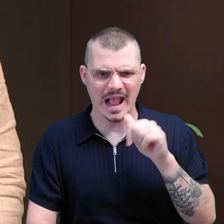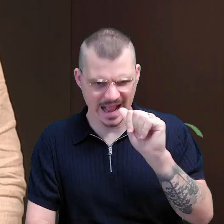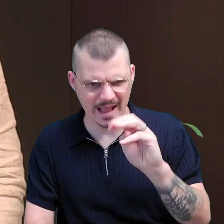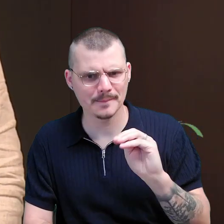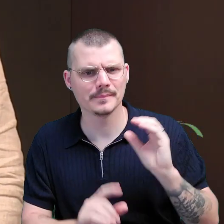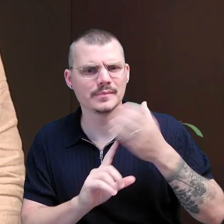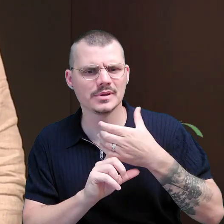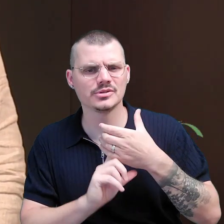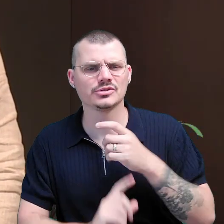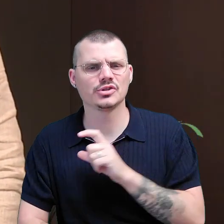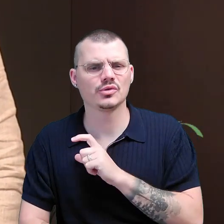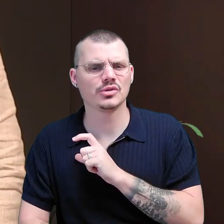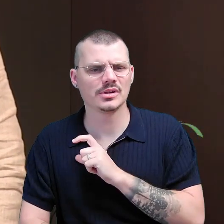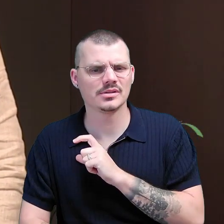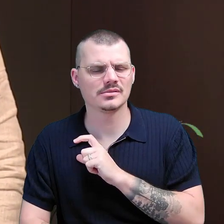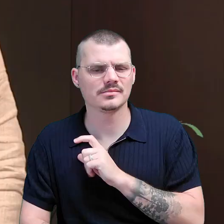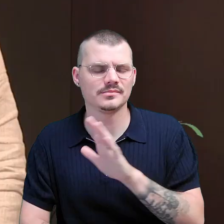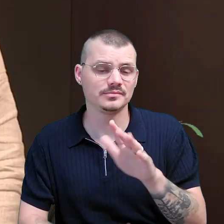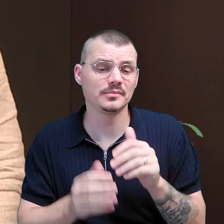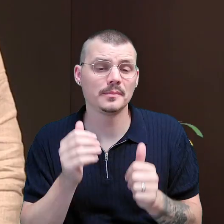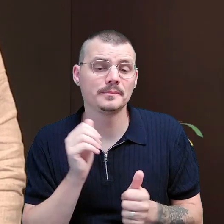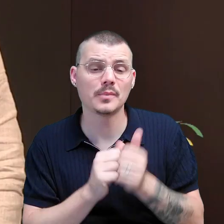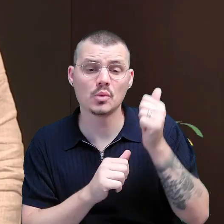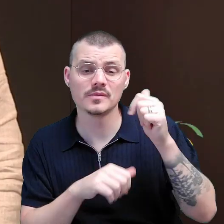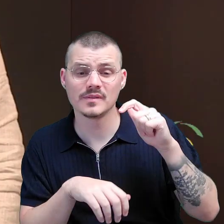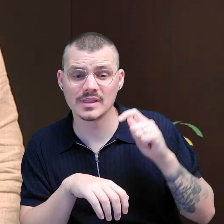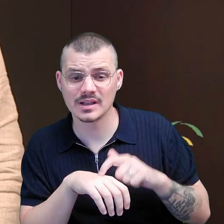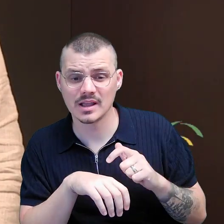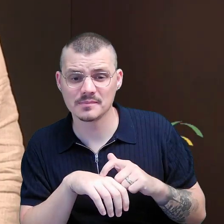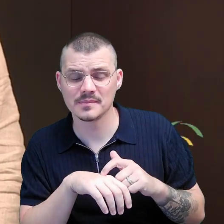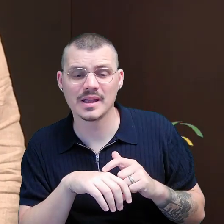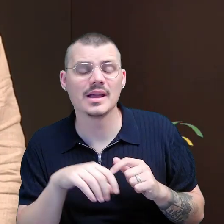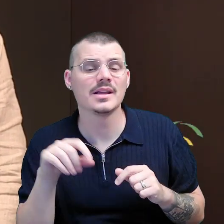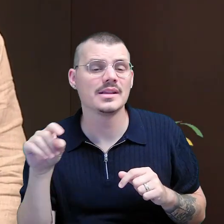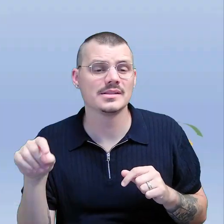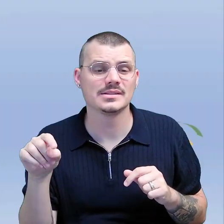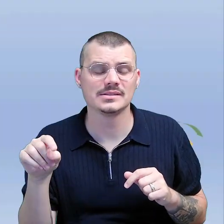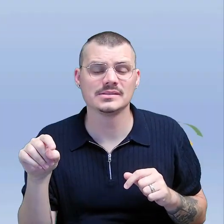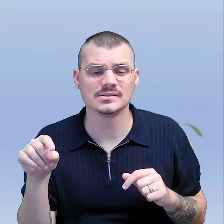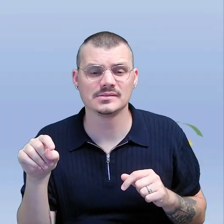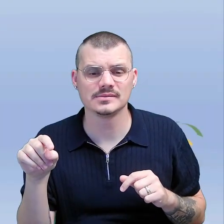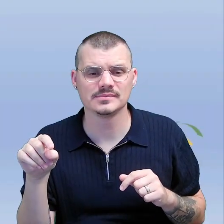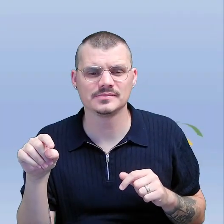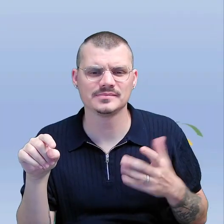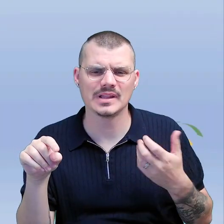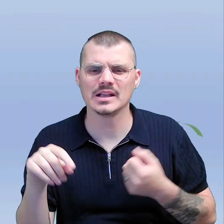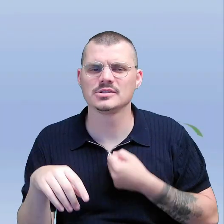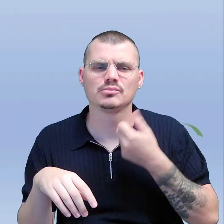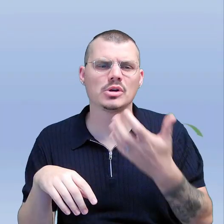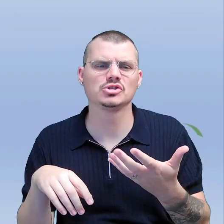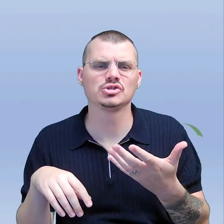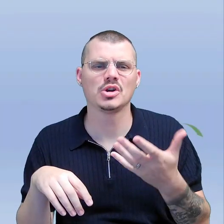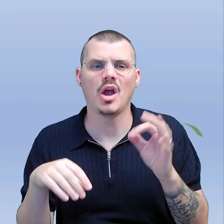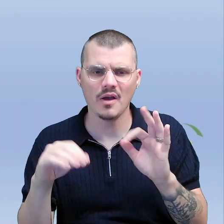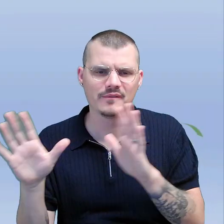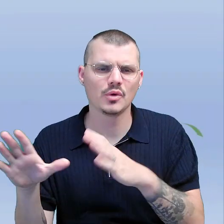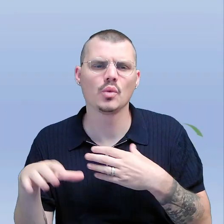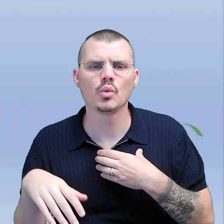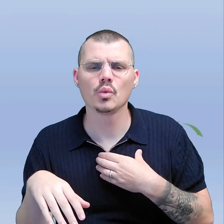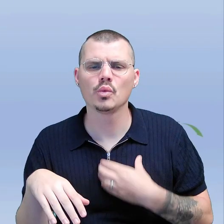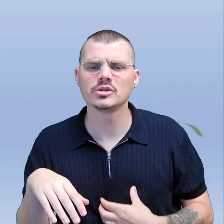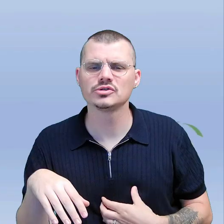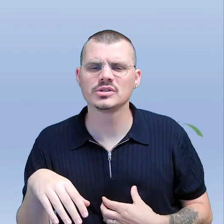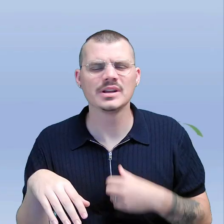part of security. Most of the time, this is, it's an expression